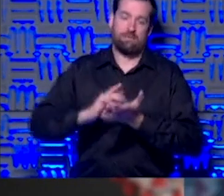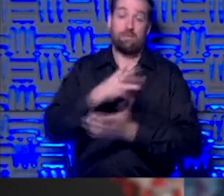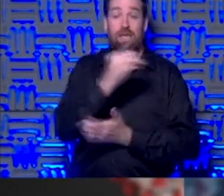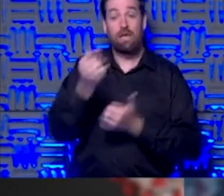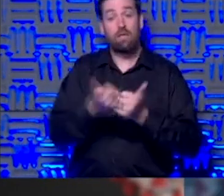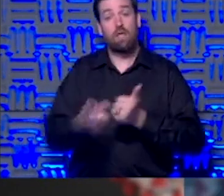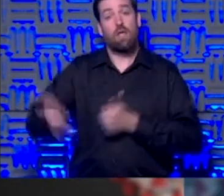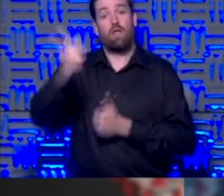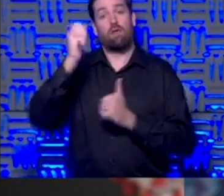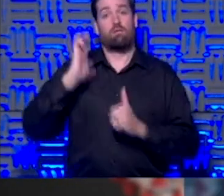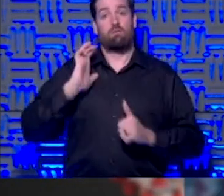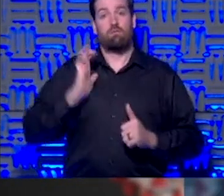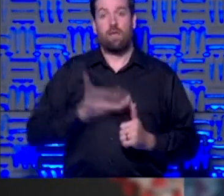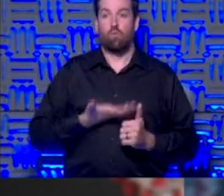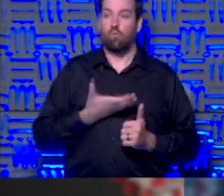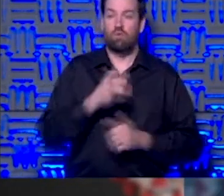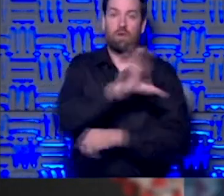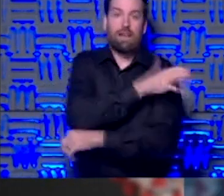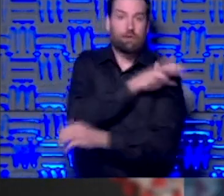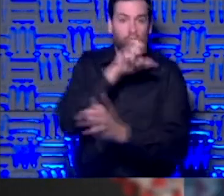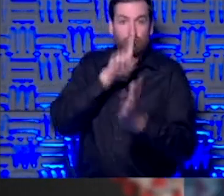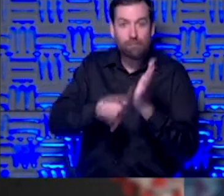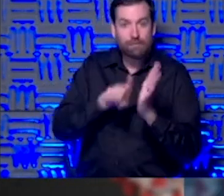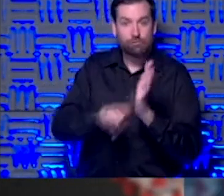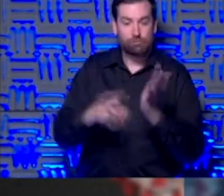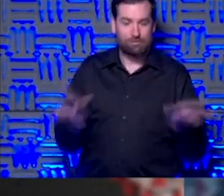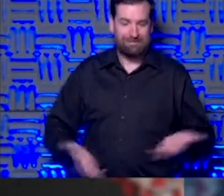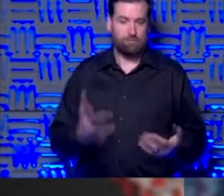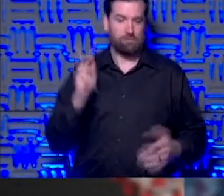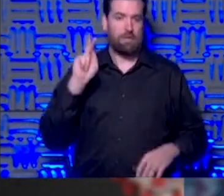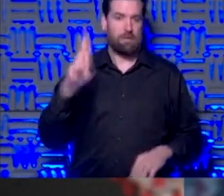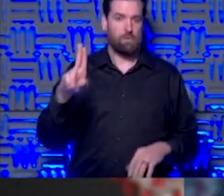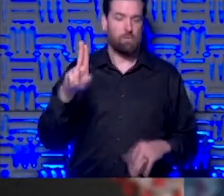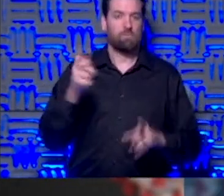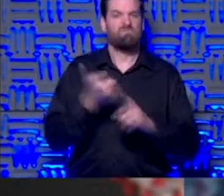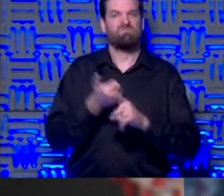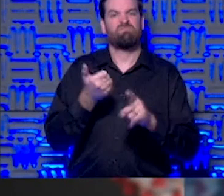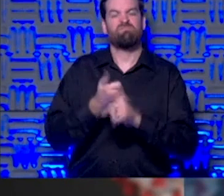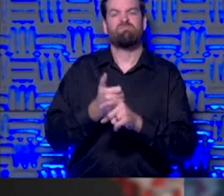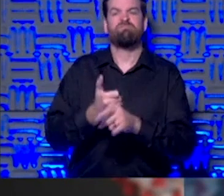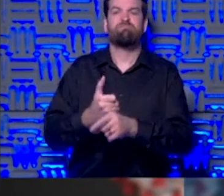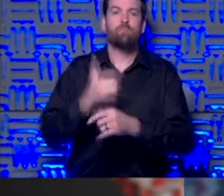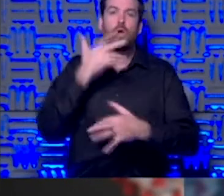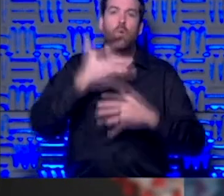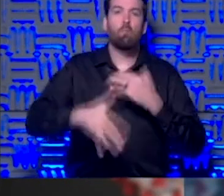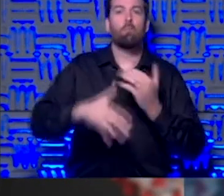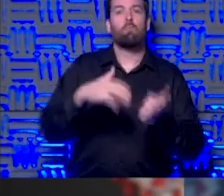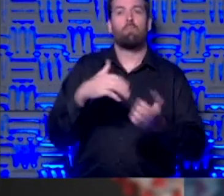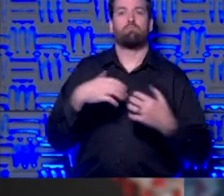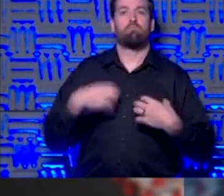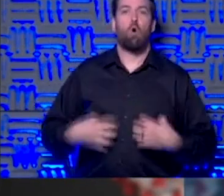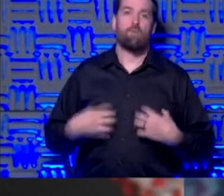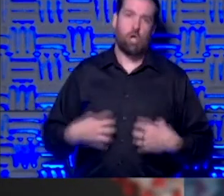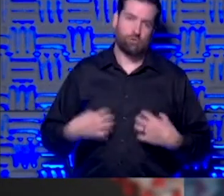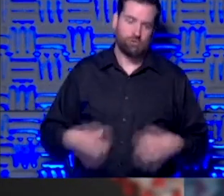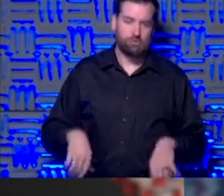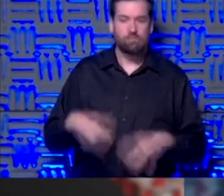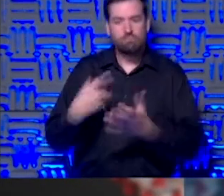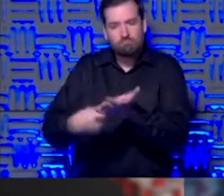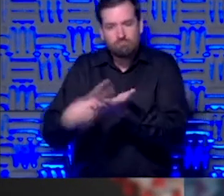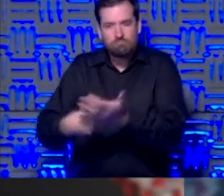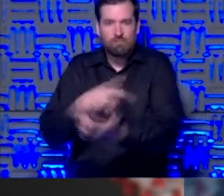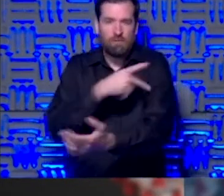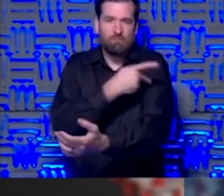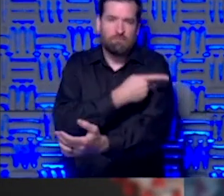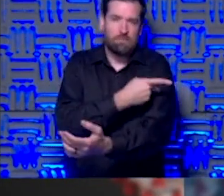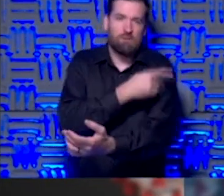of our big clinical research organization here at KU. He's a pulmonologist. He's going to be talking about a vaccine trial that's starting